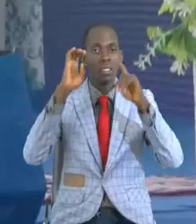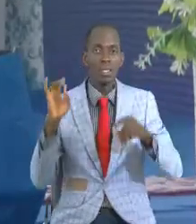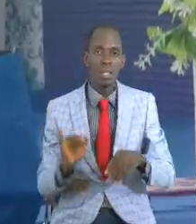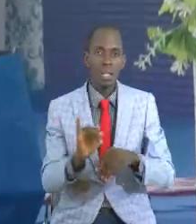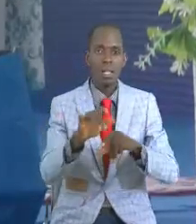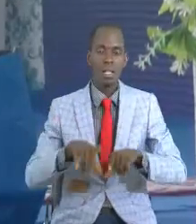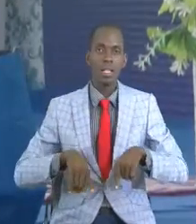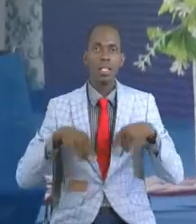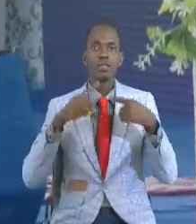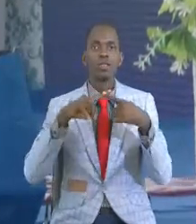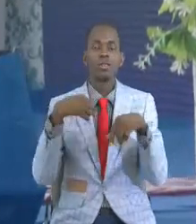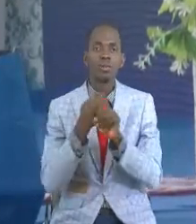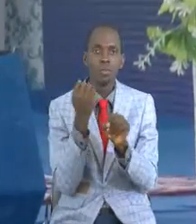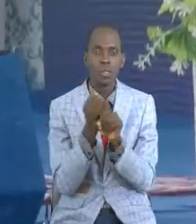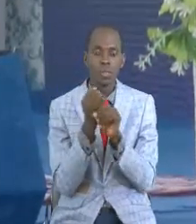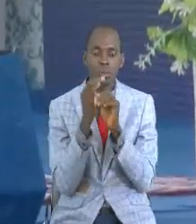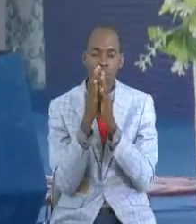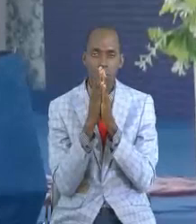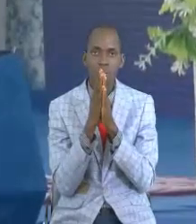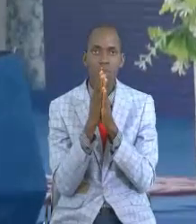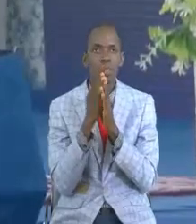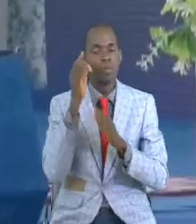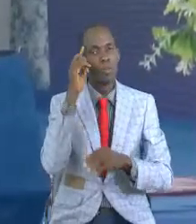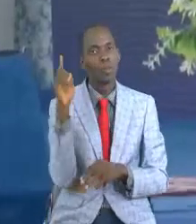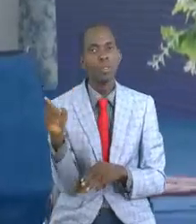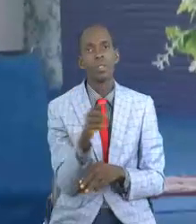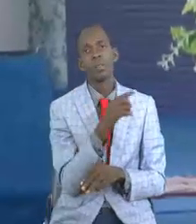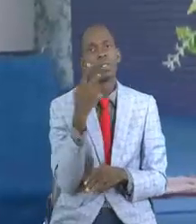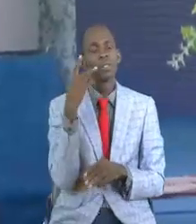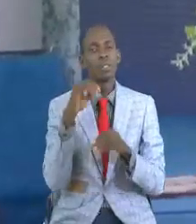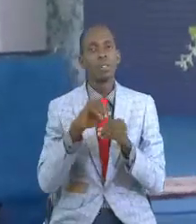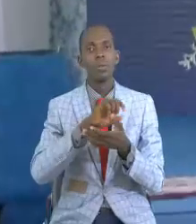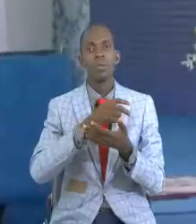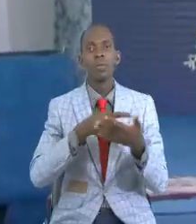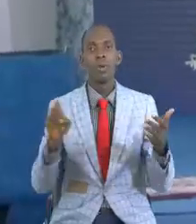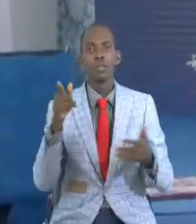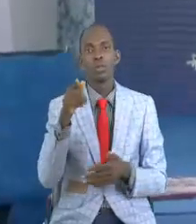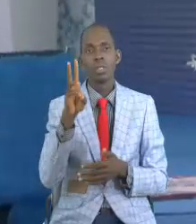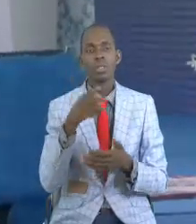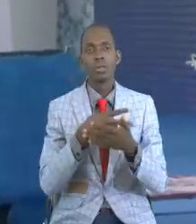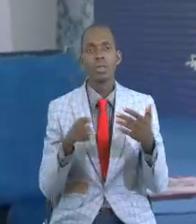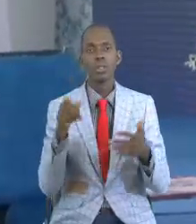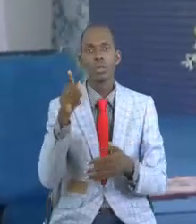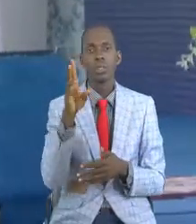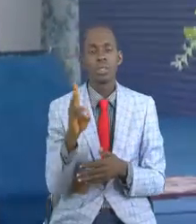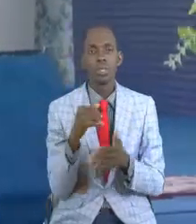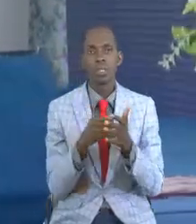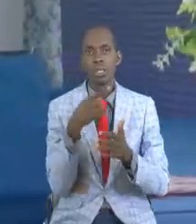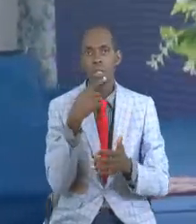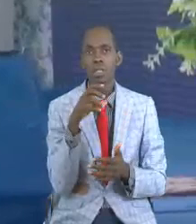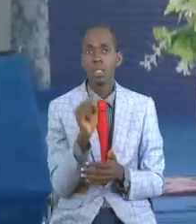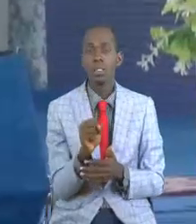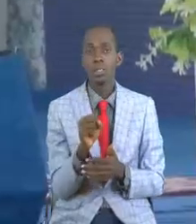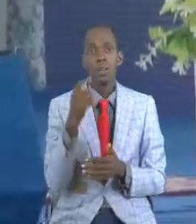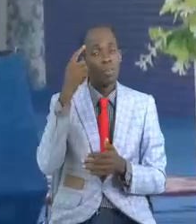to make intercession for them. Look at verse 26. In verse 26, it says, for such